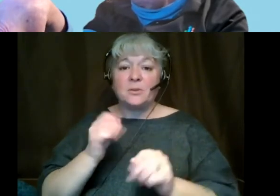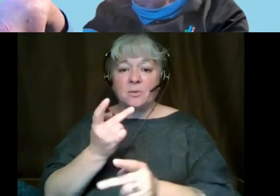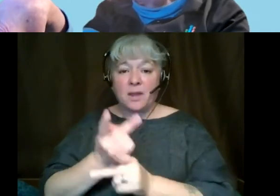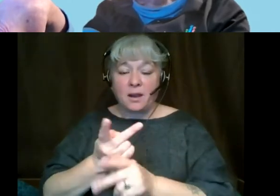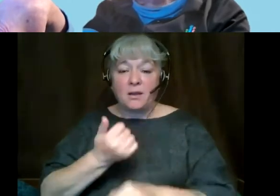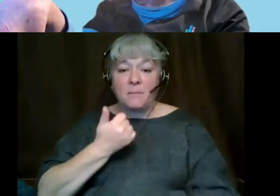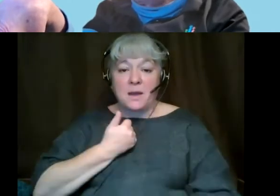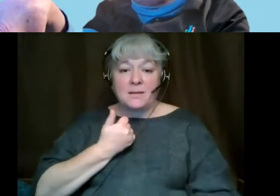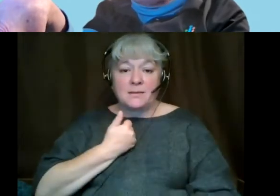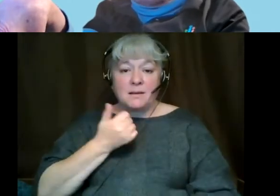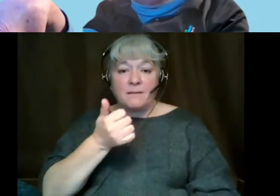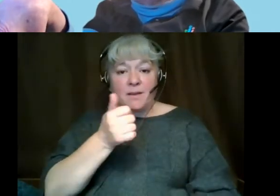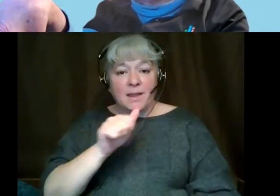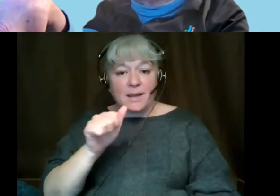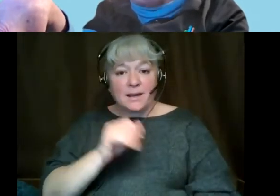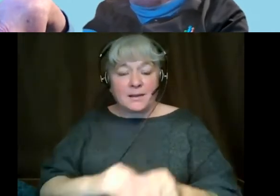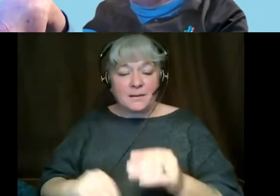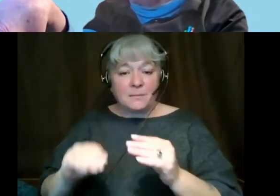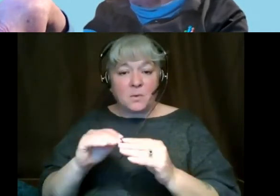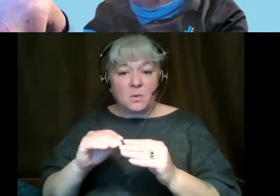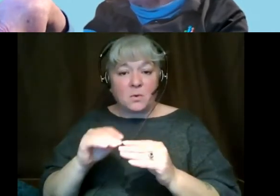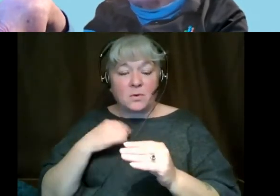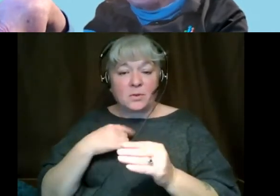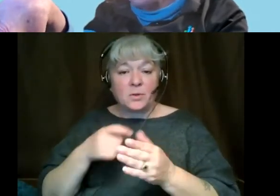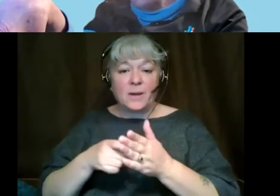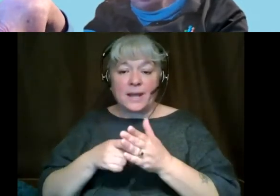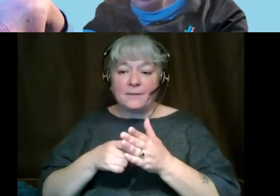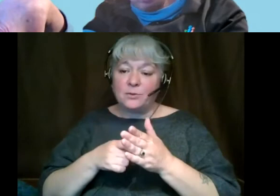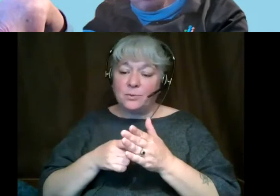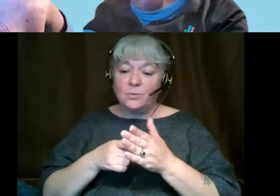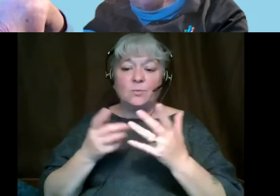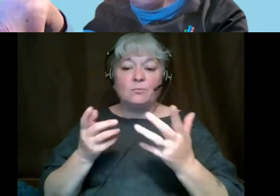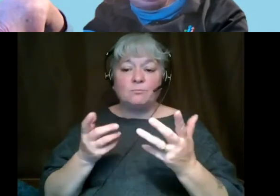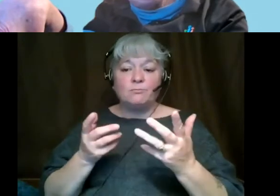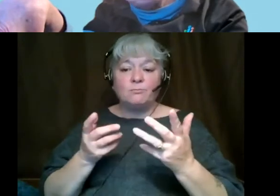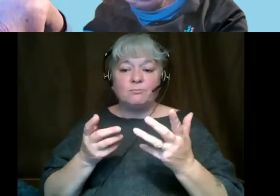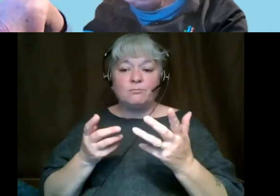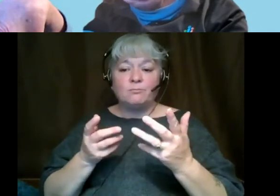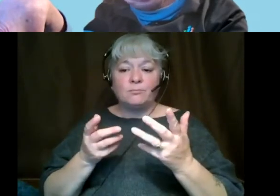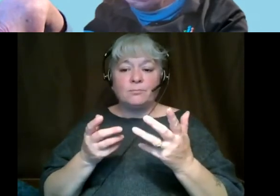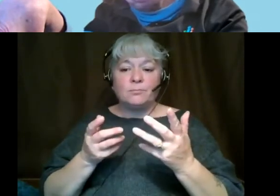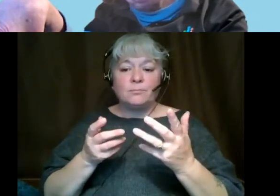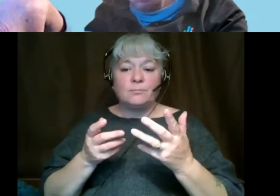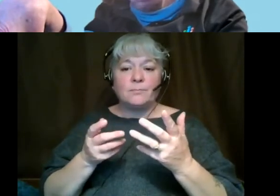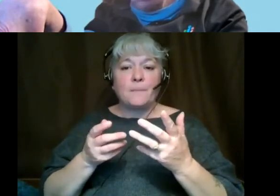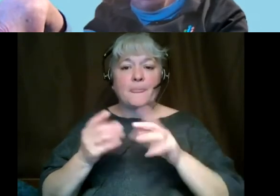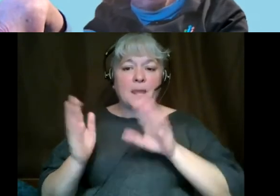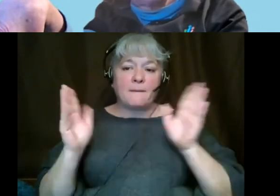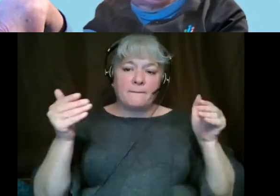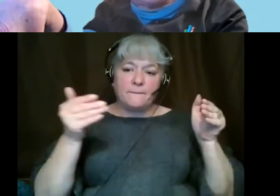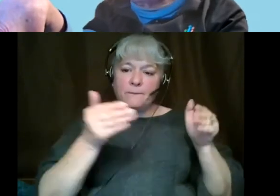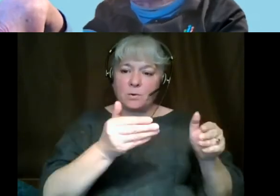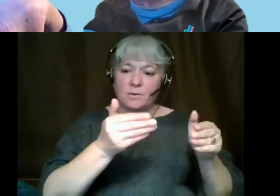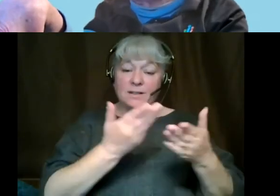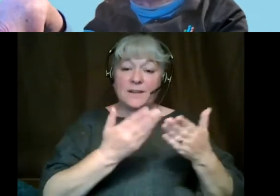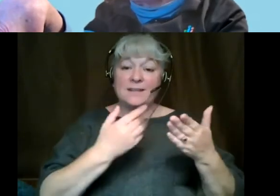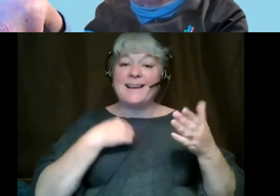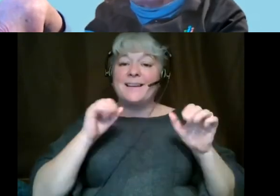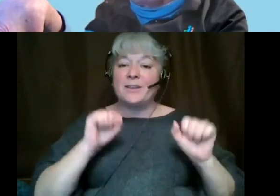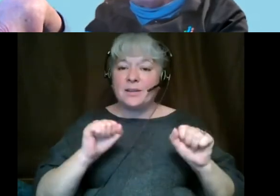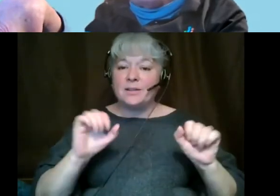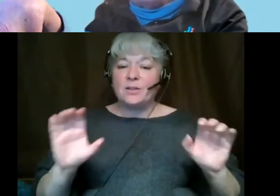anymore. So I had to concentrate on what I could do. And I